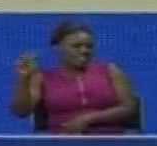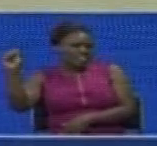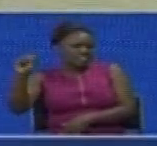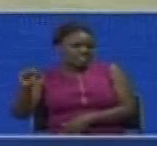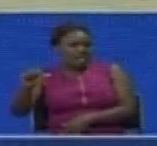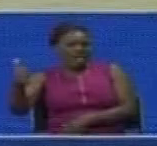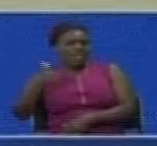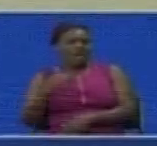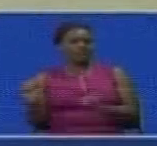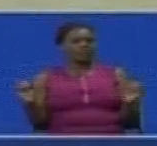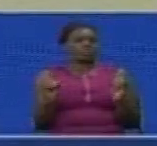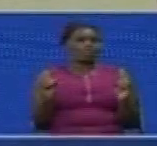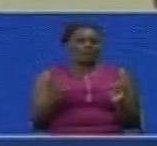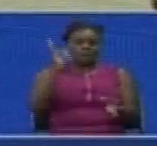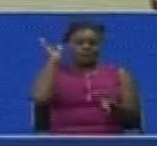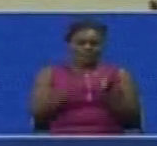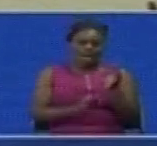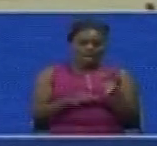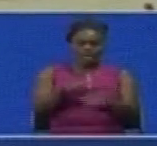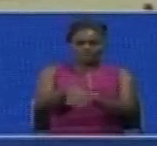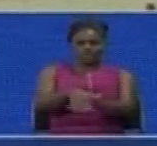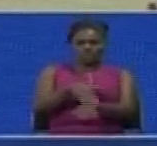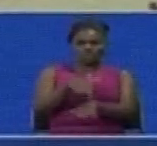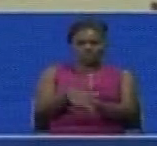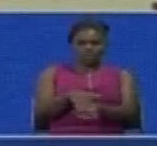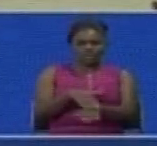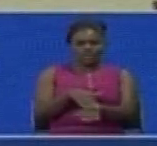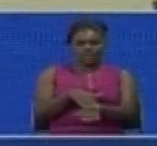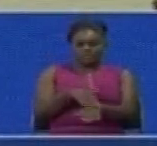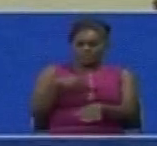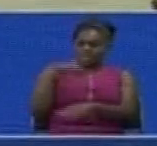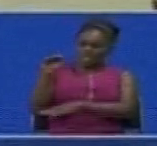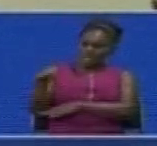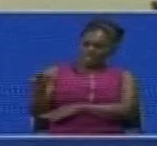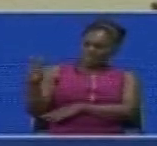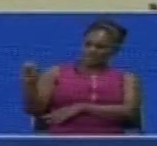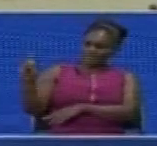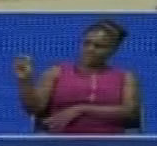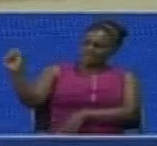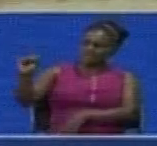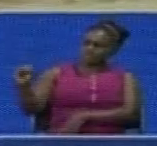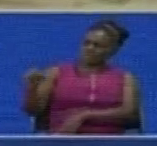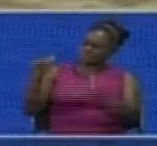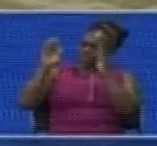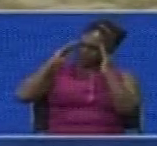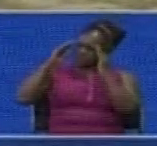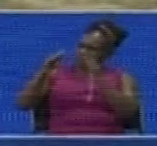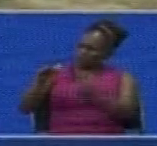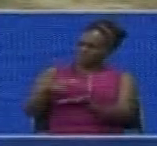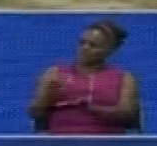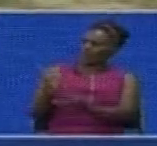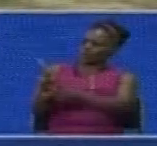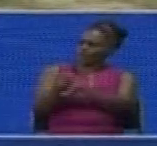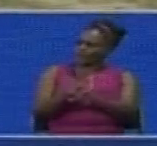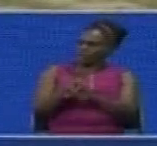wengine hawana, lakini wanaenda speed ndogo. Sasa naomba NTSA wawe na uangalifu mzuri,